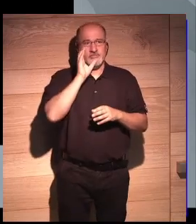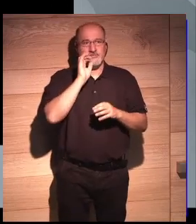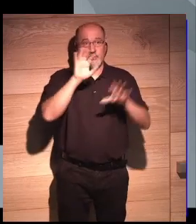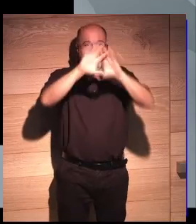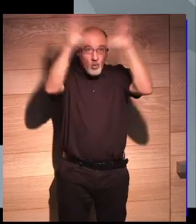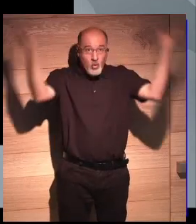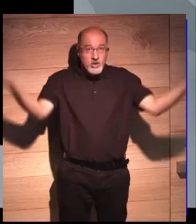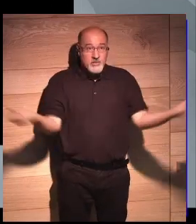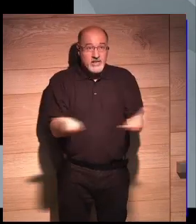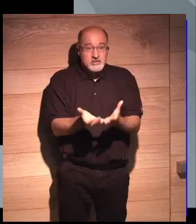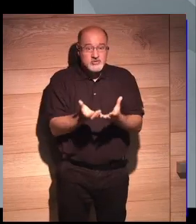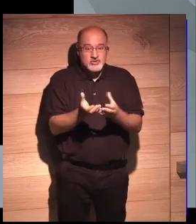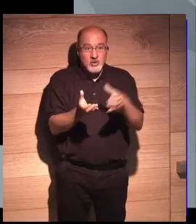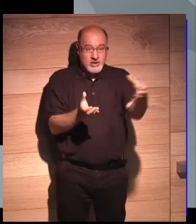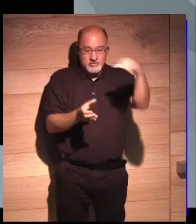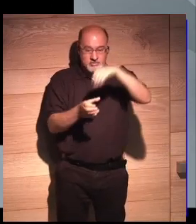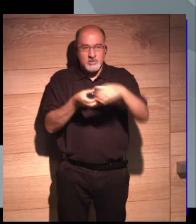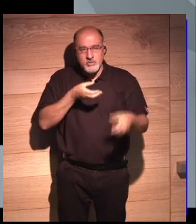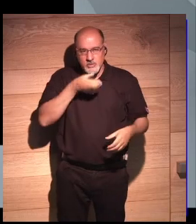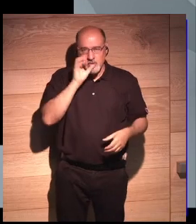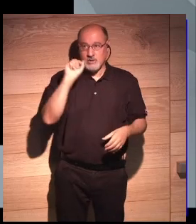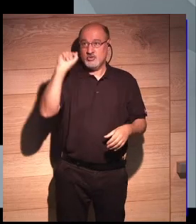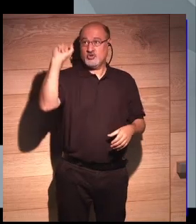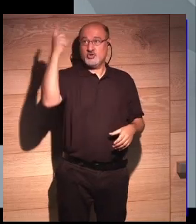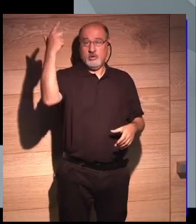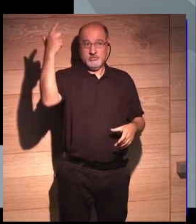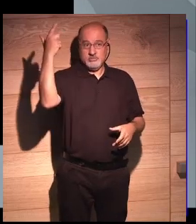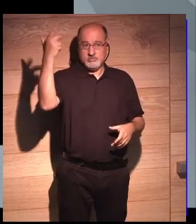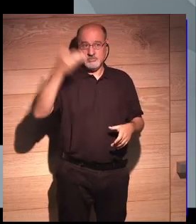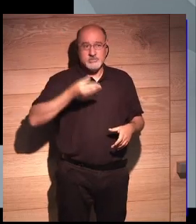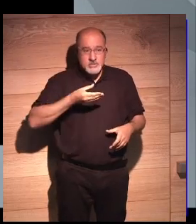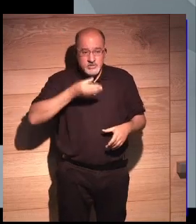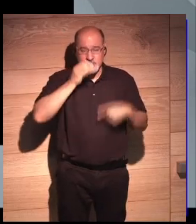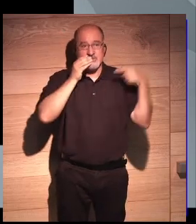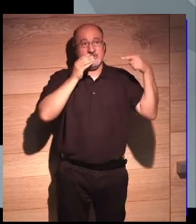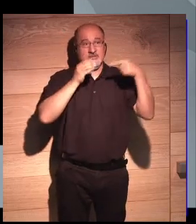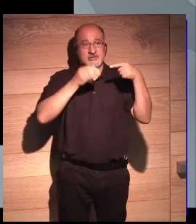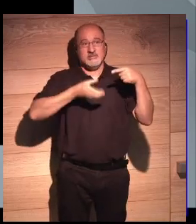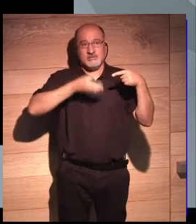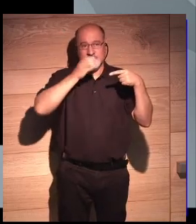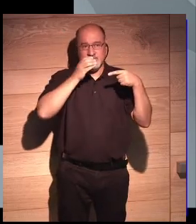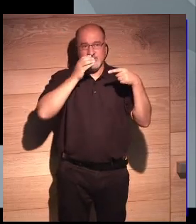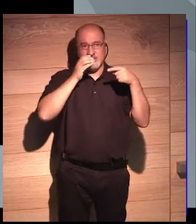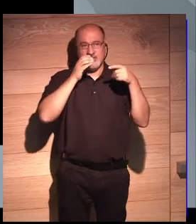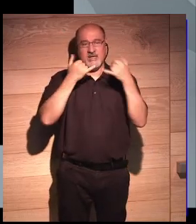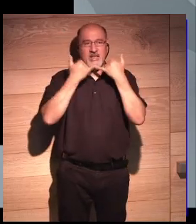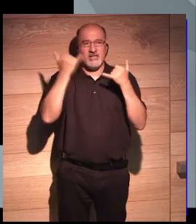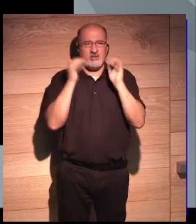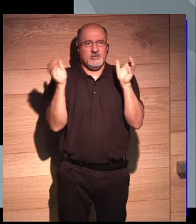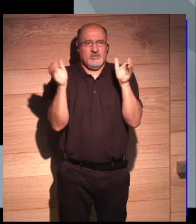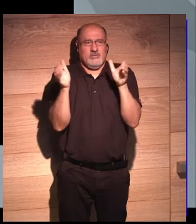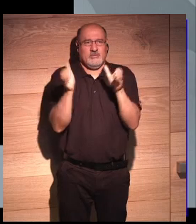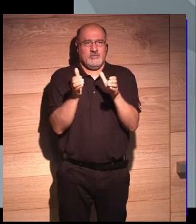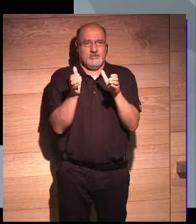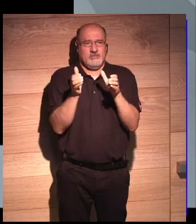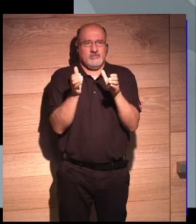drinking the sun, again, it was just a electronic weighing scale. It meant that it would reduce in size,